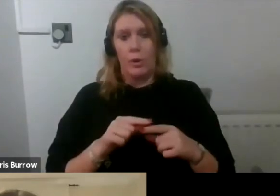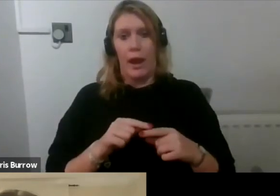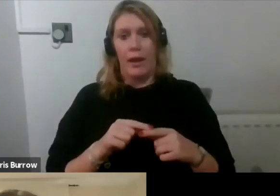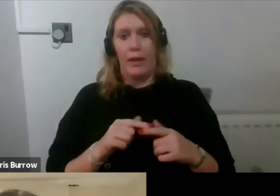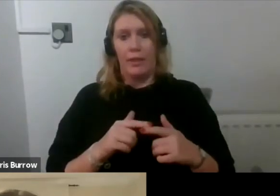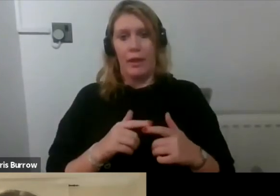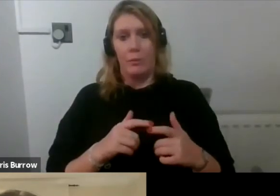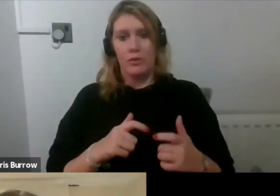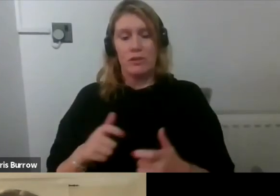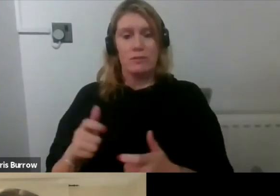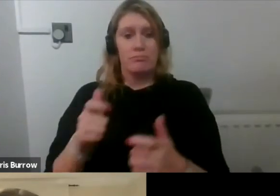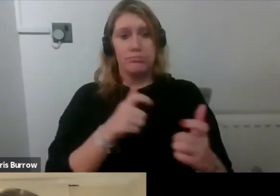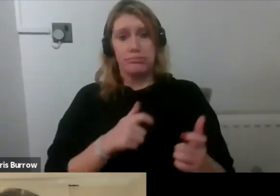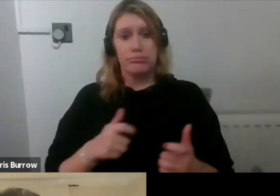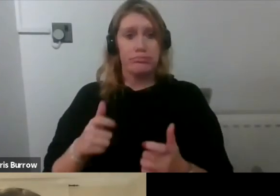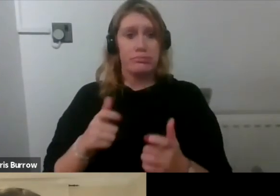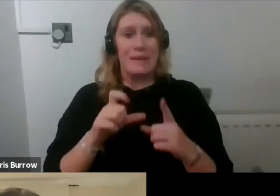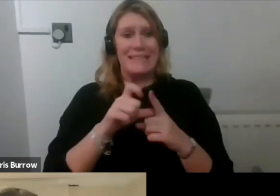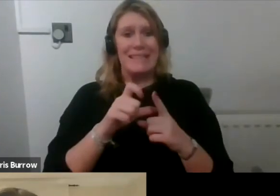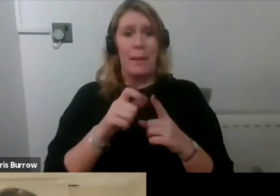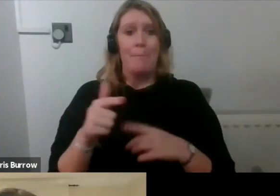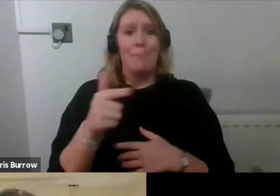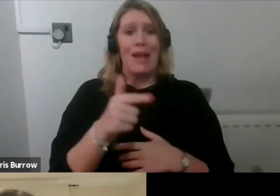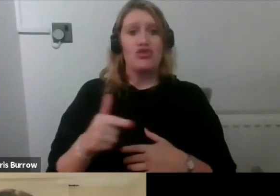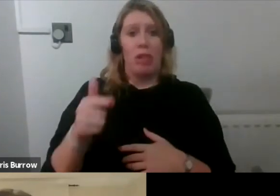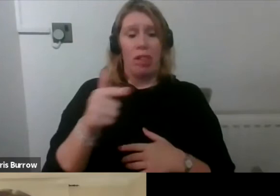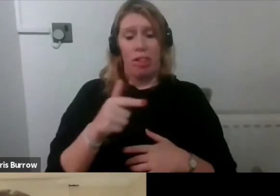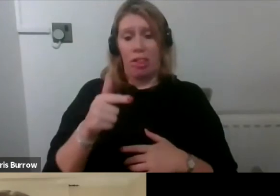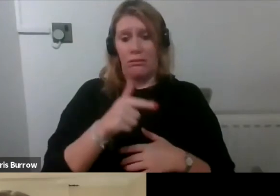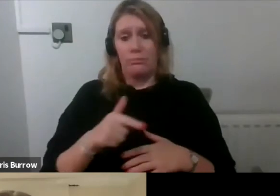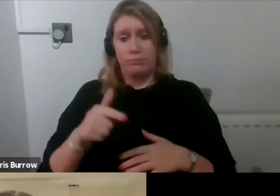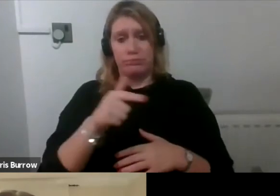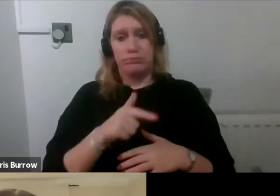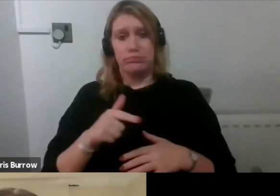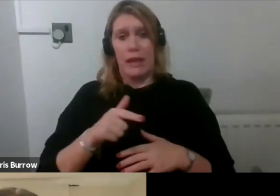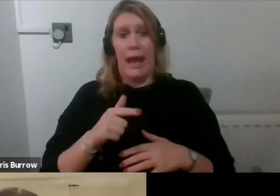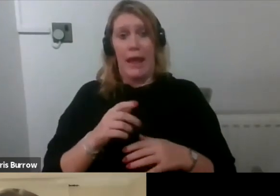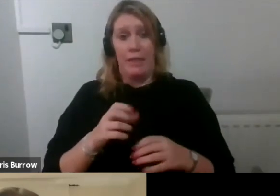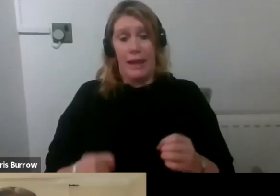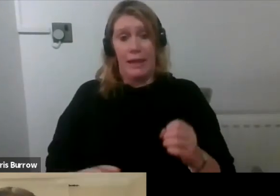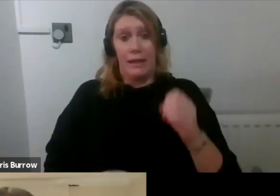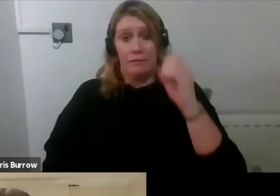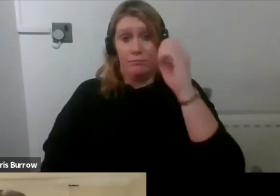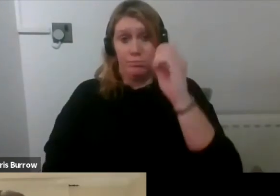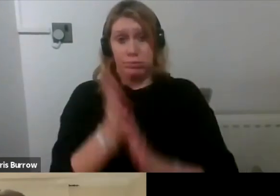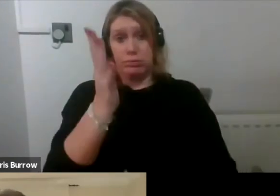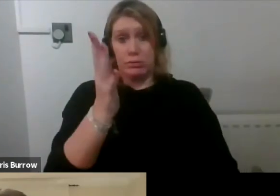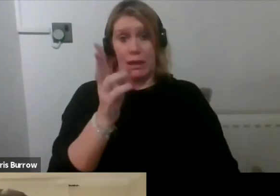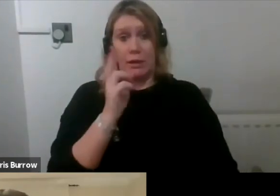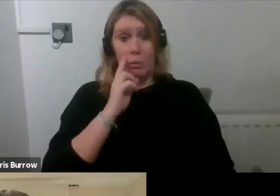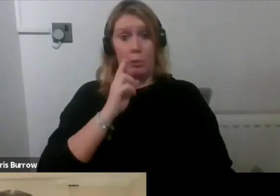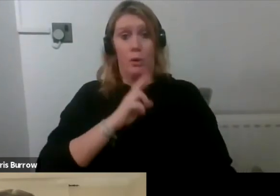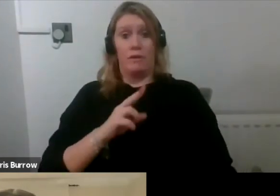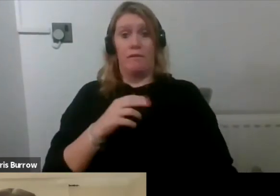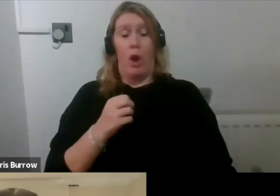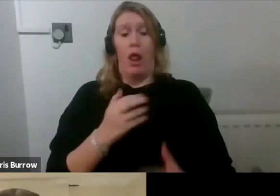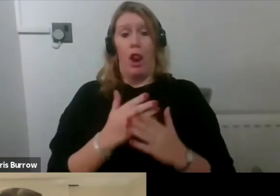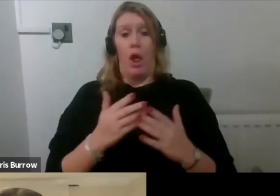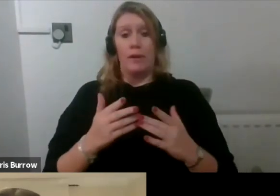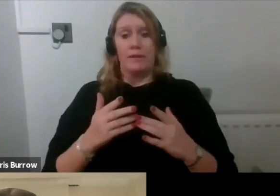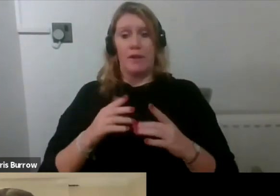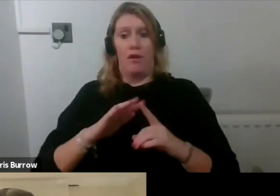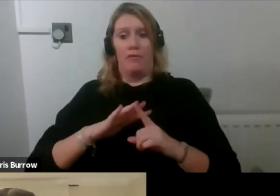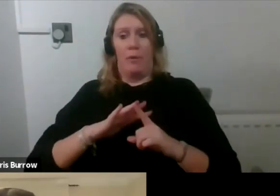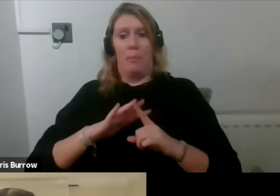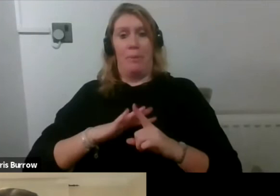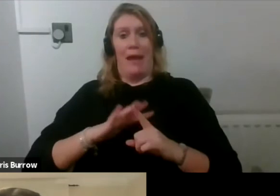and poured diesel over it and set a light to it actually, and then watched it burn. And I've got lots of behind the scenes footage of that actually. But then I got a